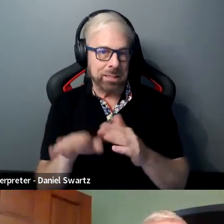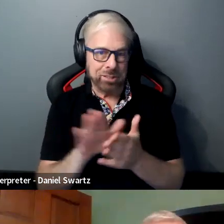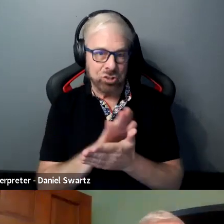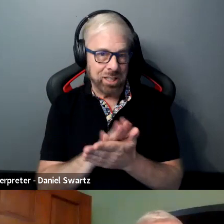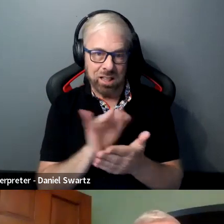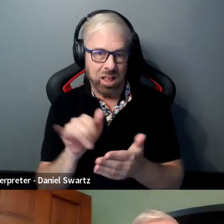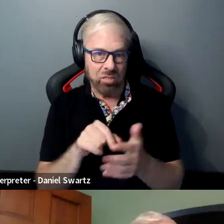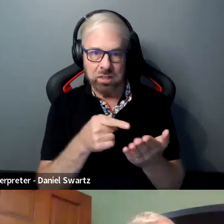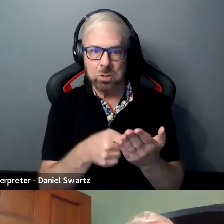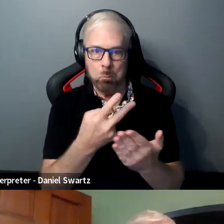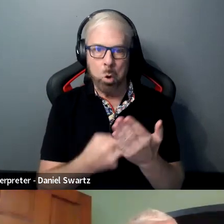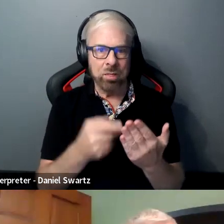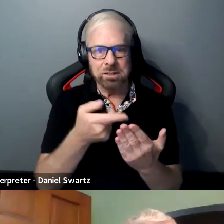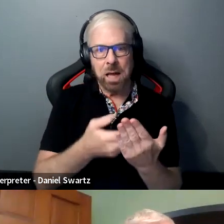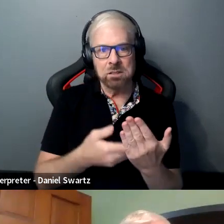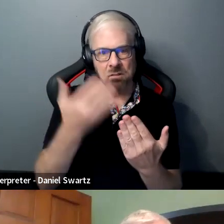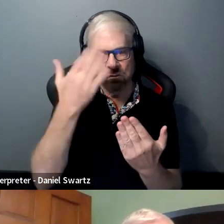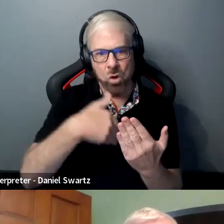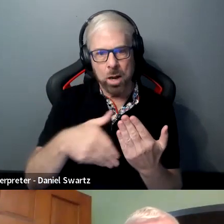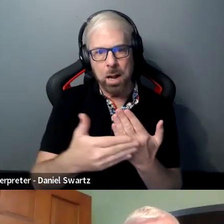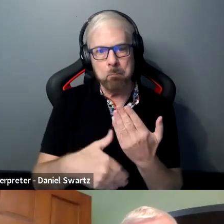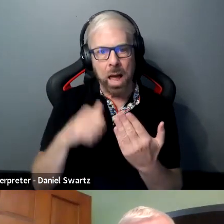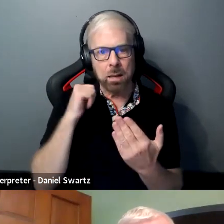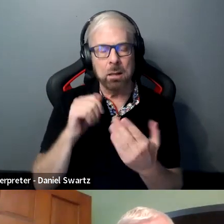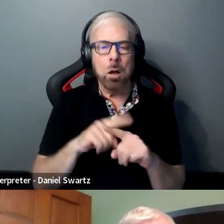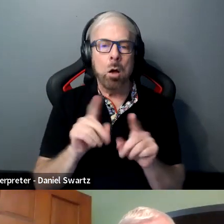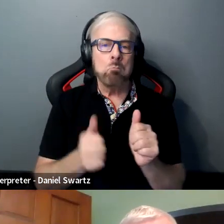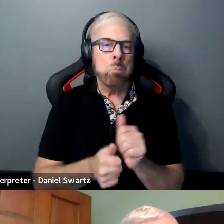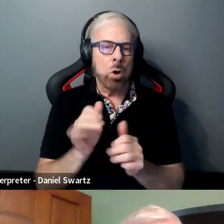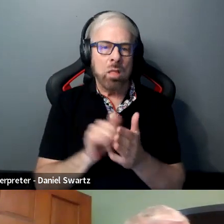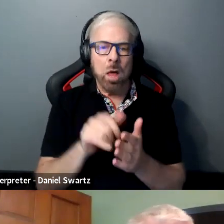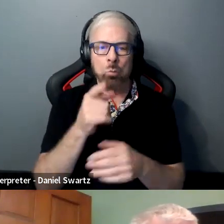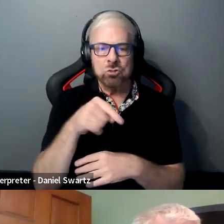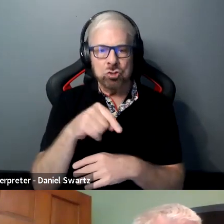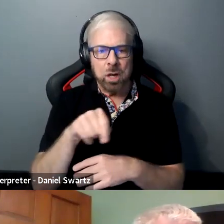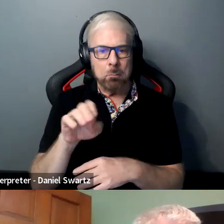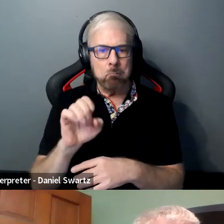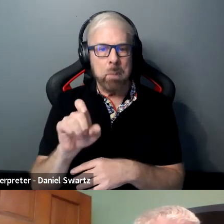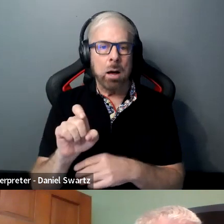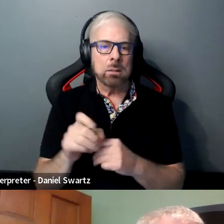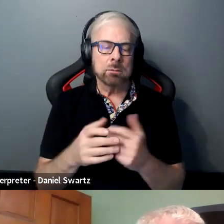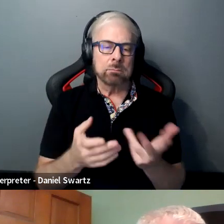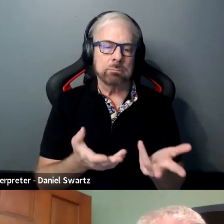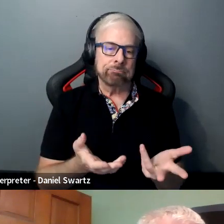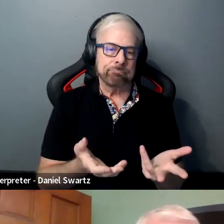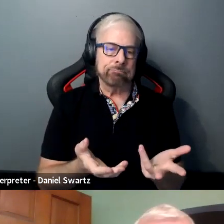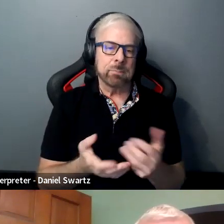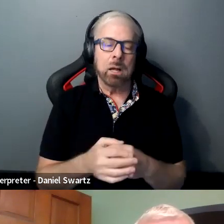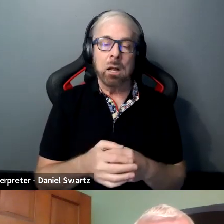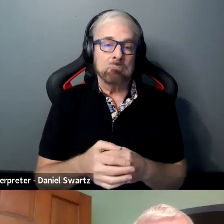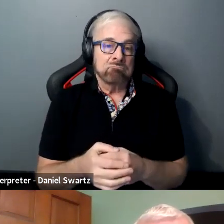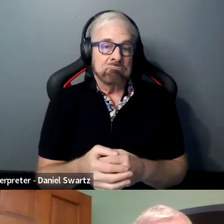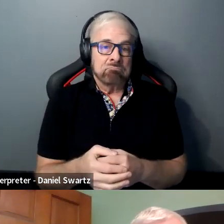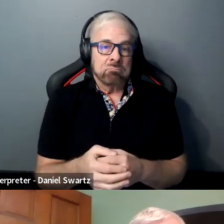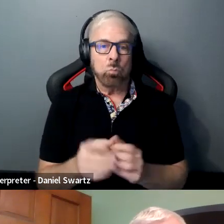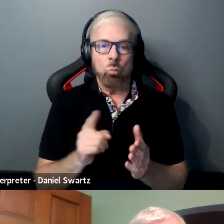sides, 2 pages. Most of it was checking boxes. And it was what we